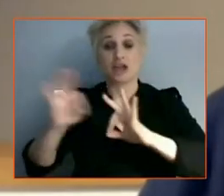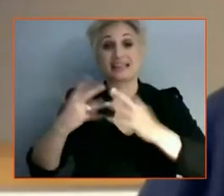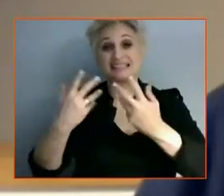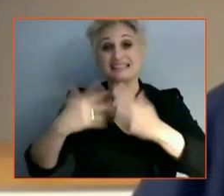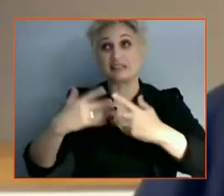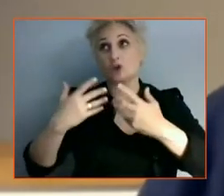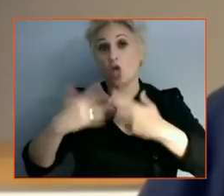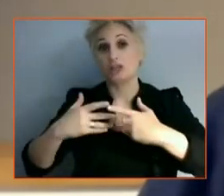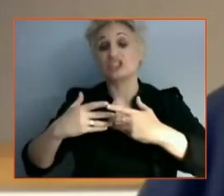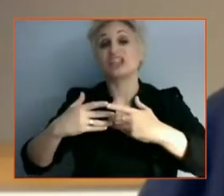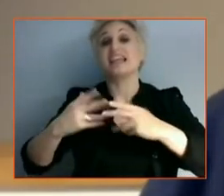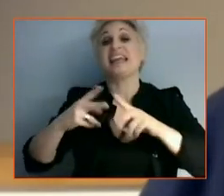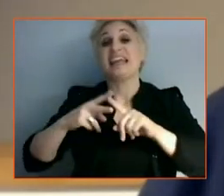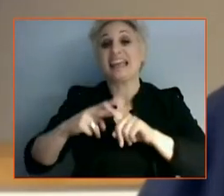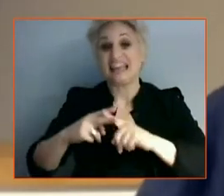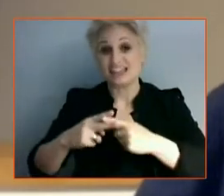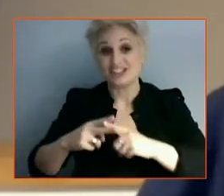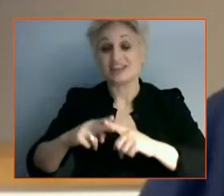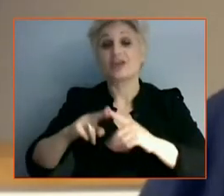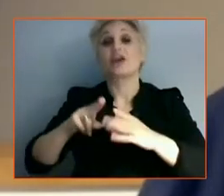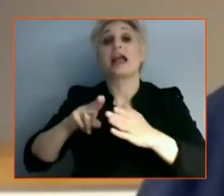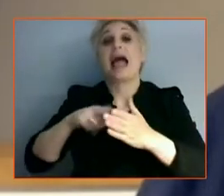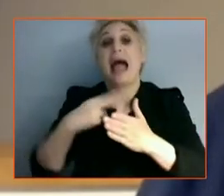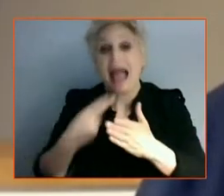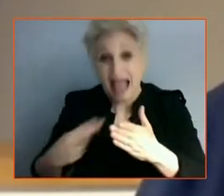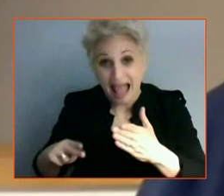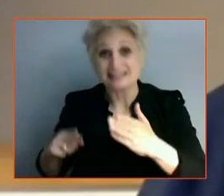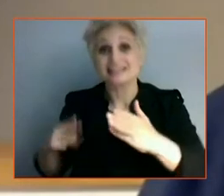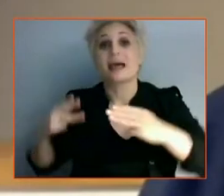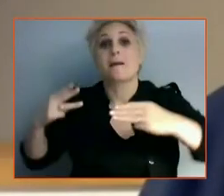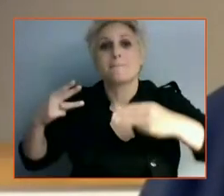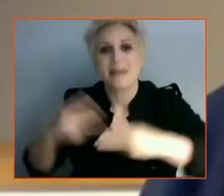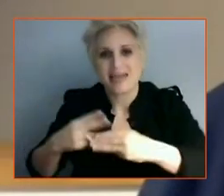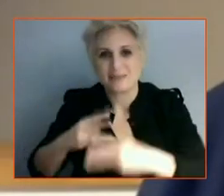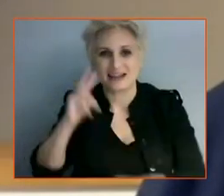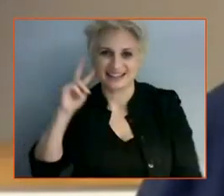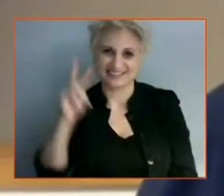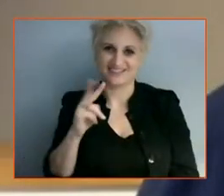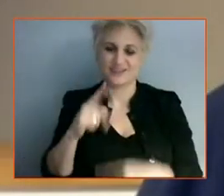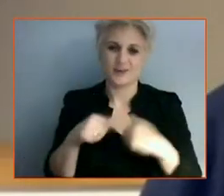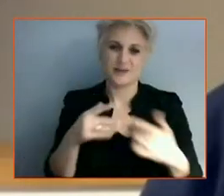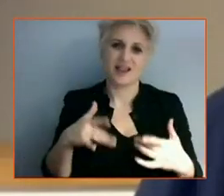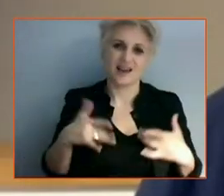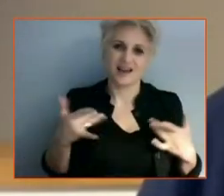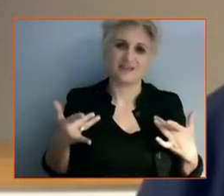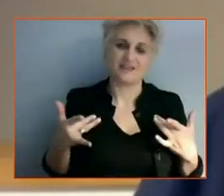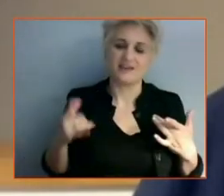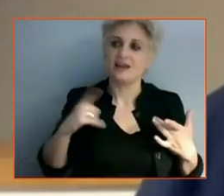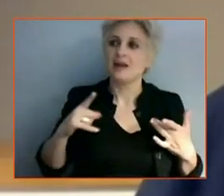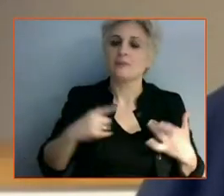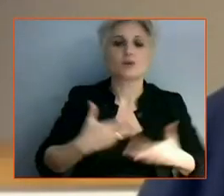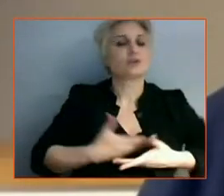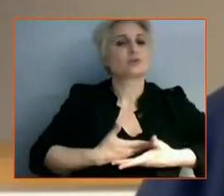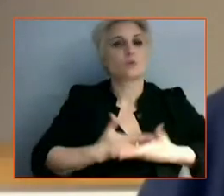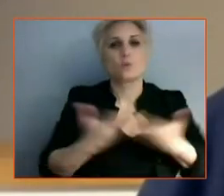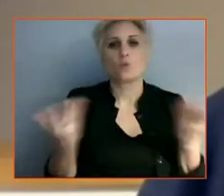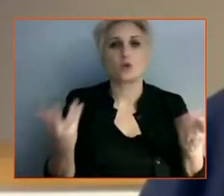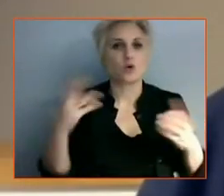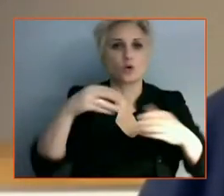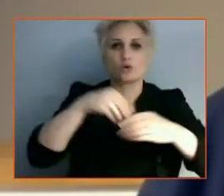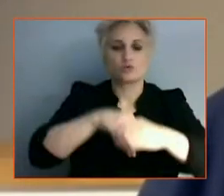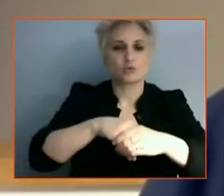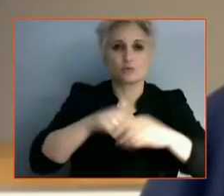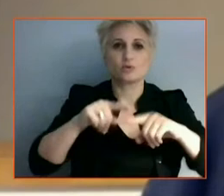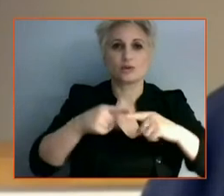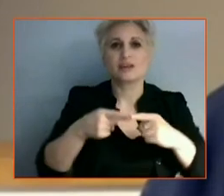arts, mathematics kind of view of life, because we all contribute in different